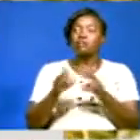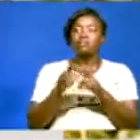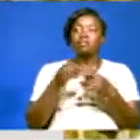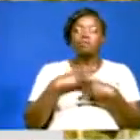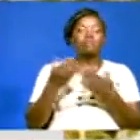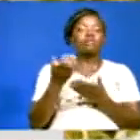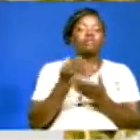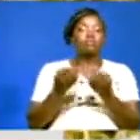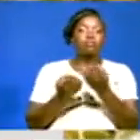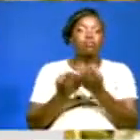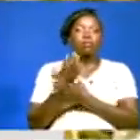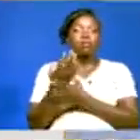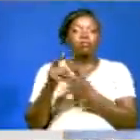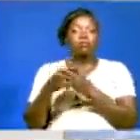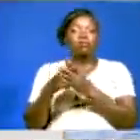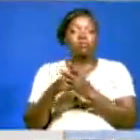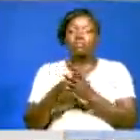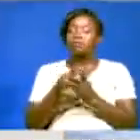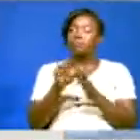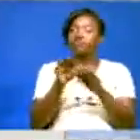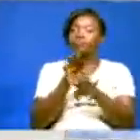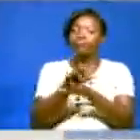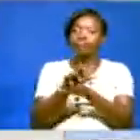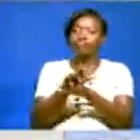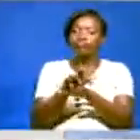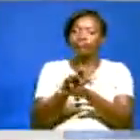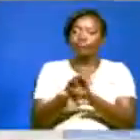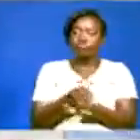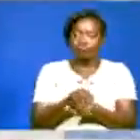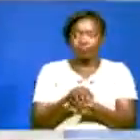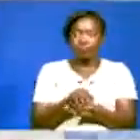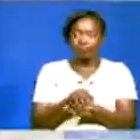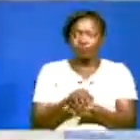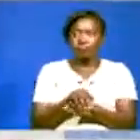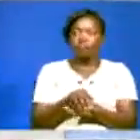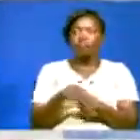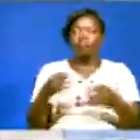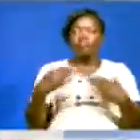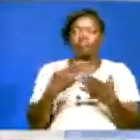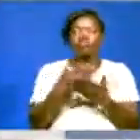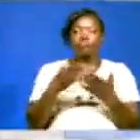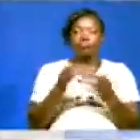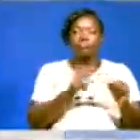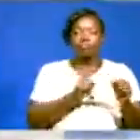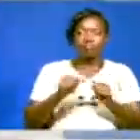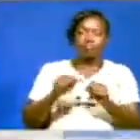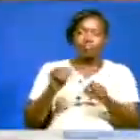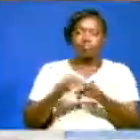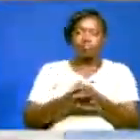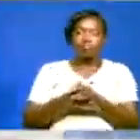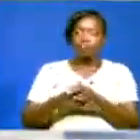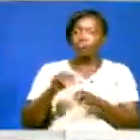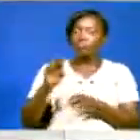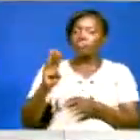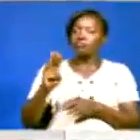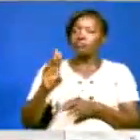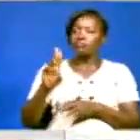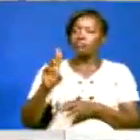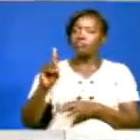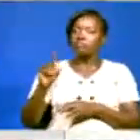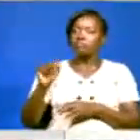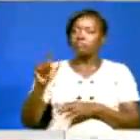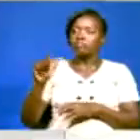stimulus ya kuanza kufuga samaki. Raila, who was addressing residents at Marenga Beach in Budalangi constituency during the annual